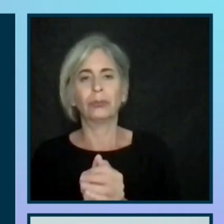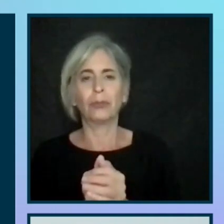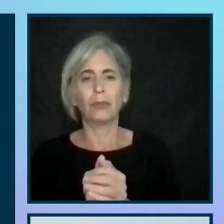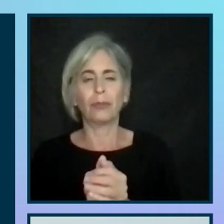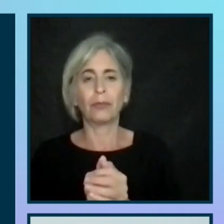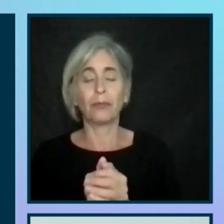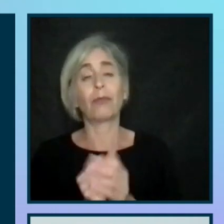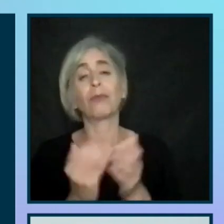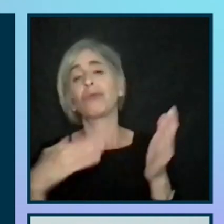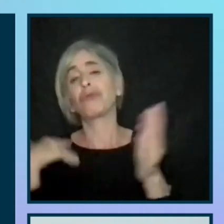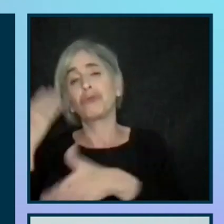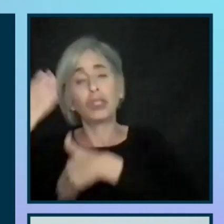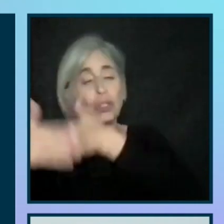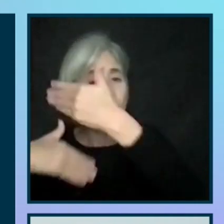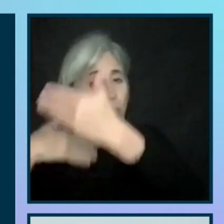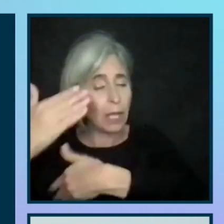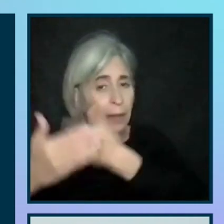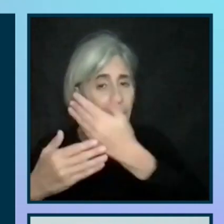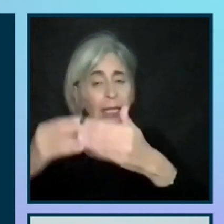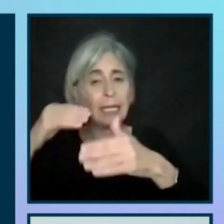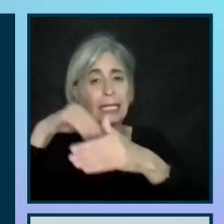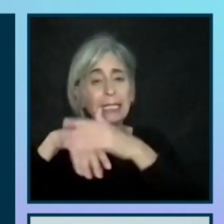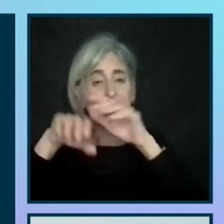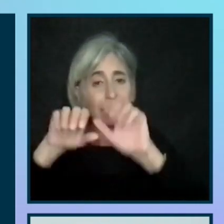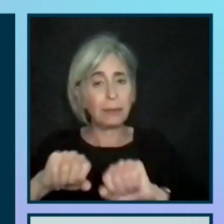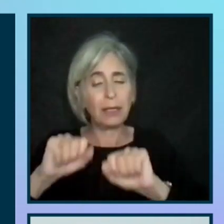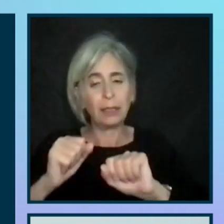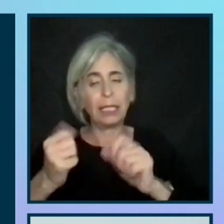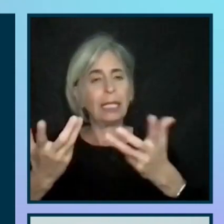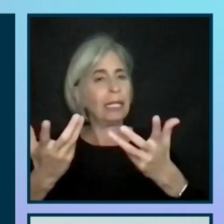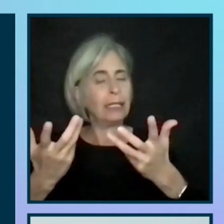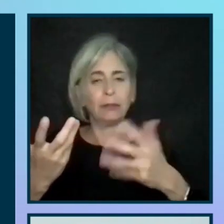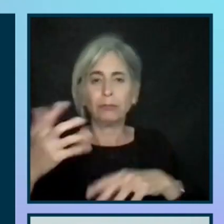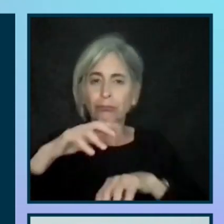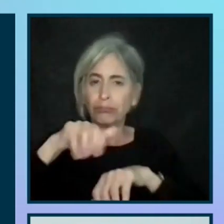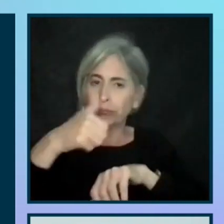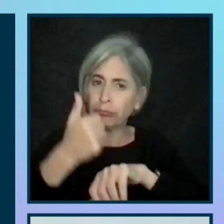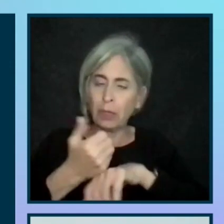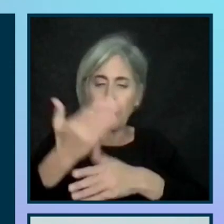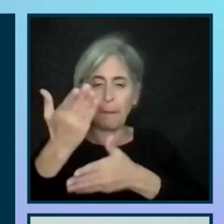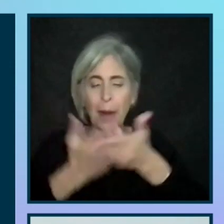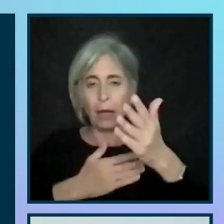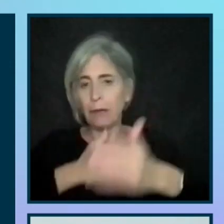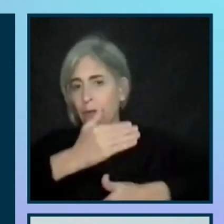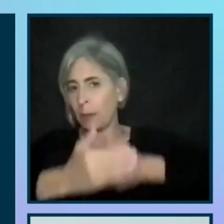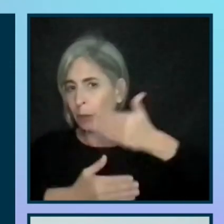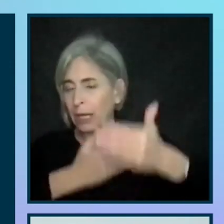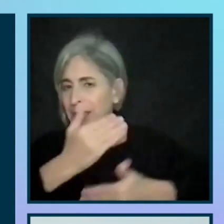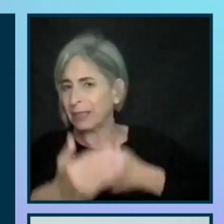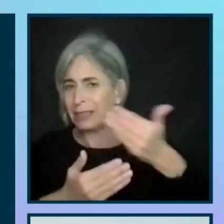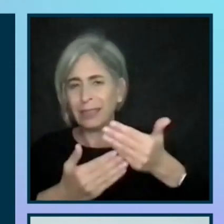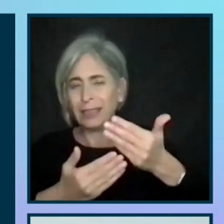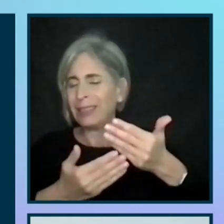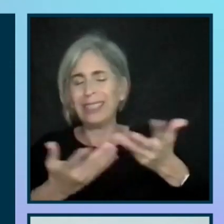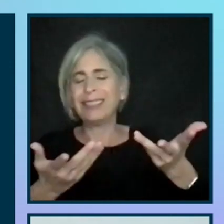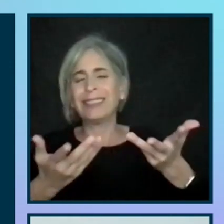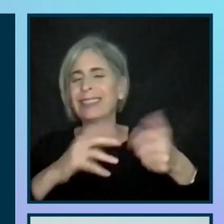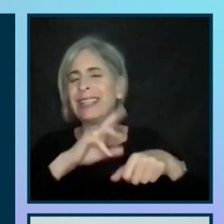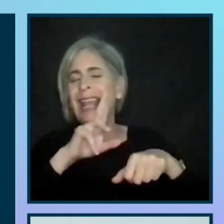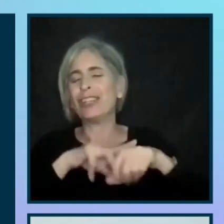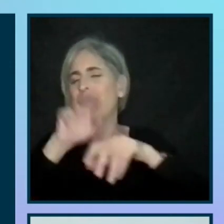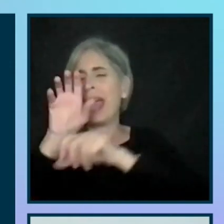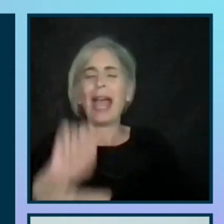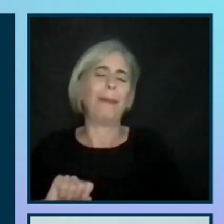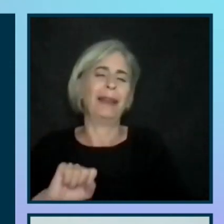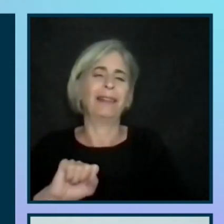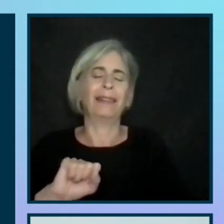Over time, once accessibility is incorporated as a part of the process, it becomes second nature to intentionally